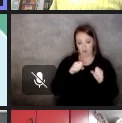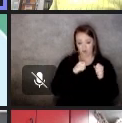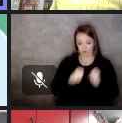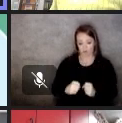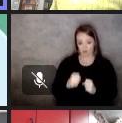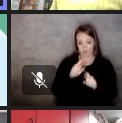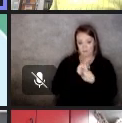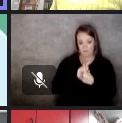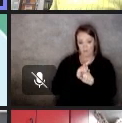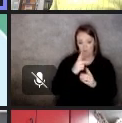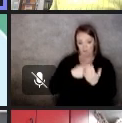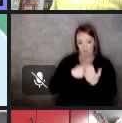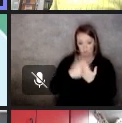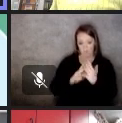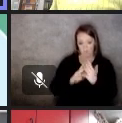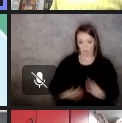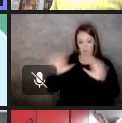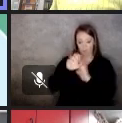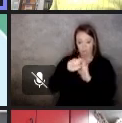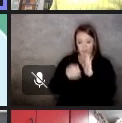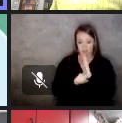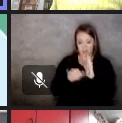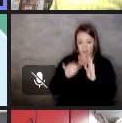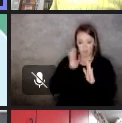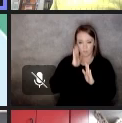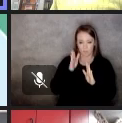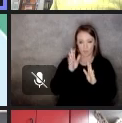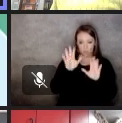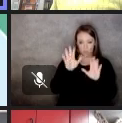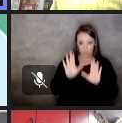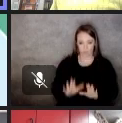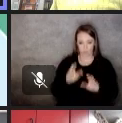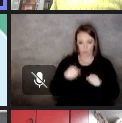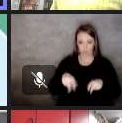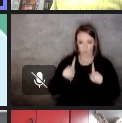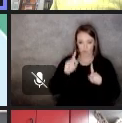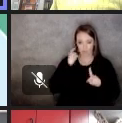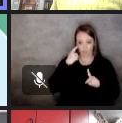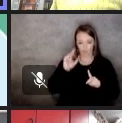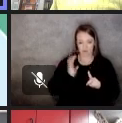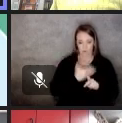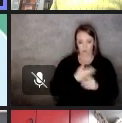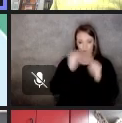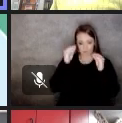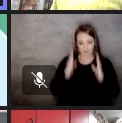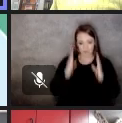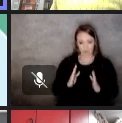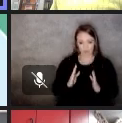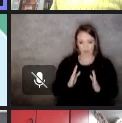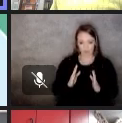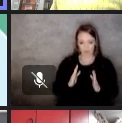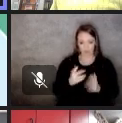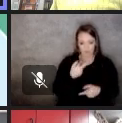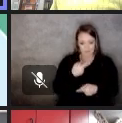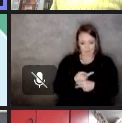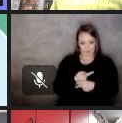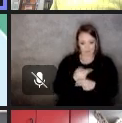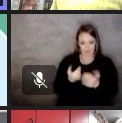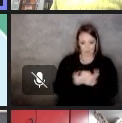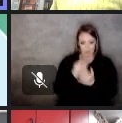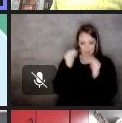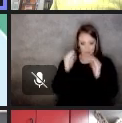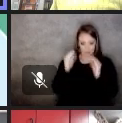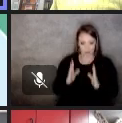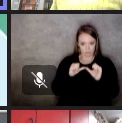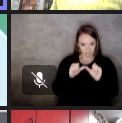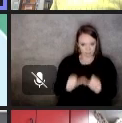wonderful opportunity for our teachers to retain new teachers. Talked to a teacher